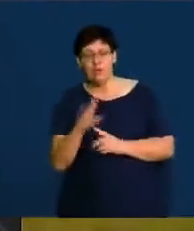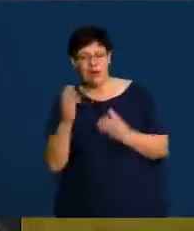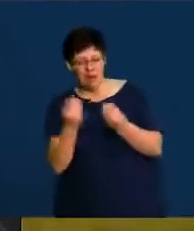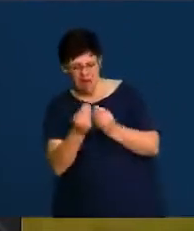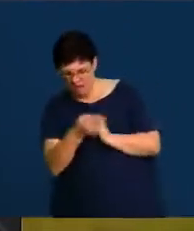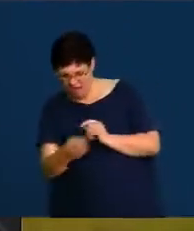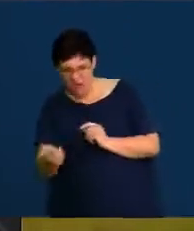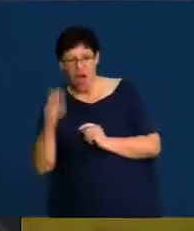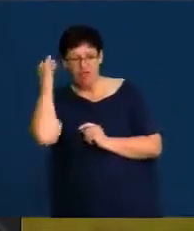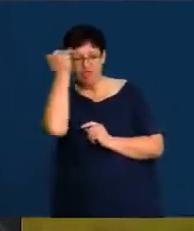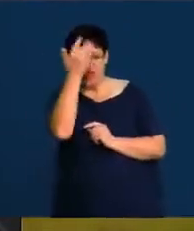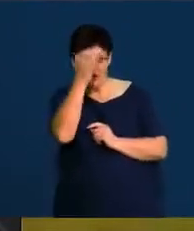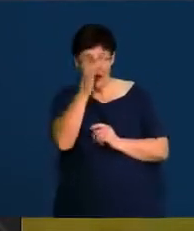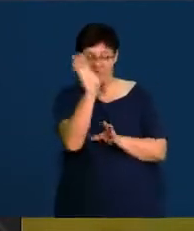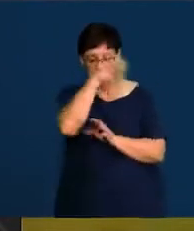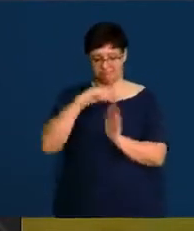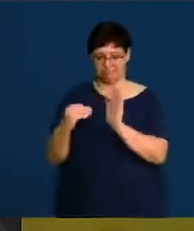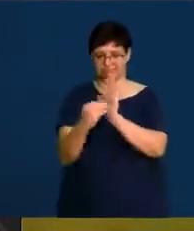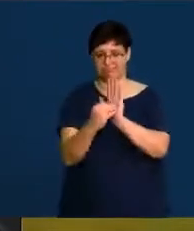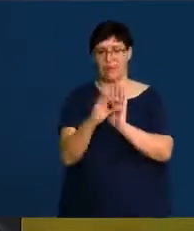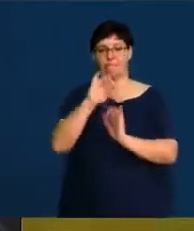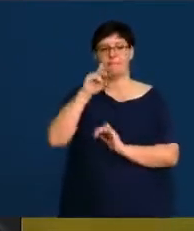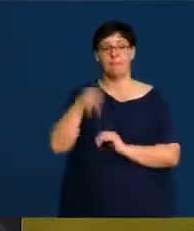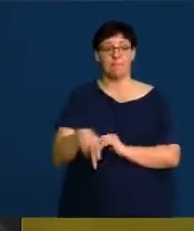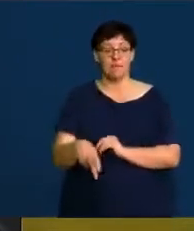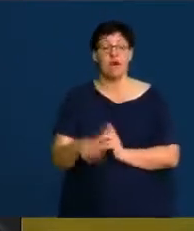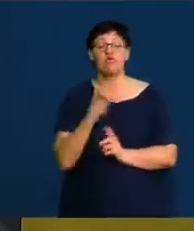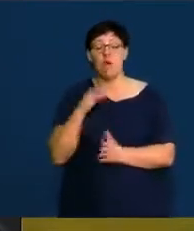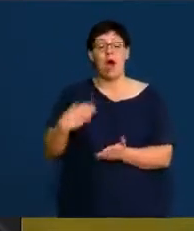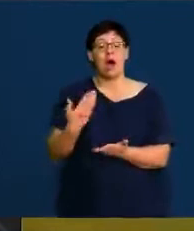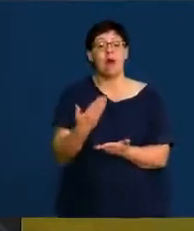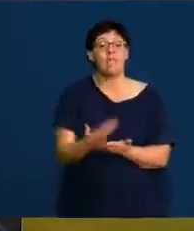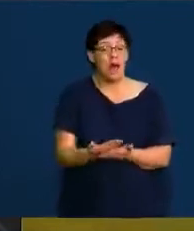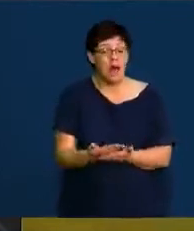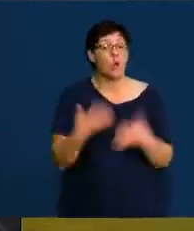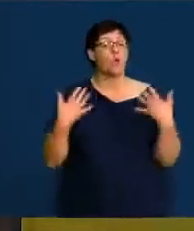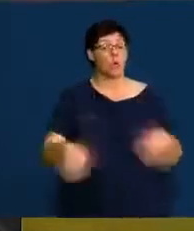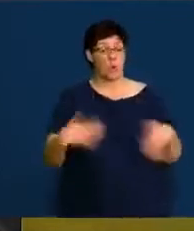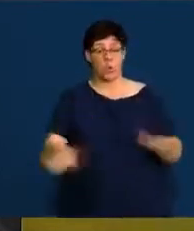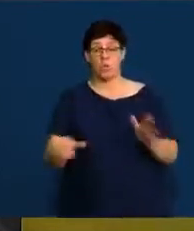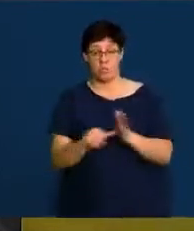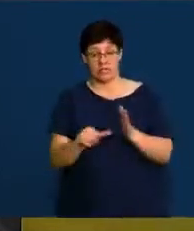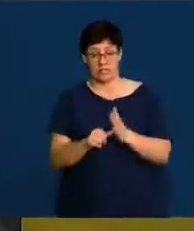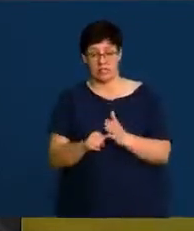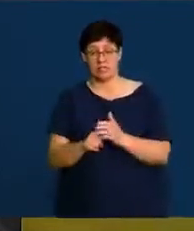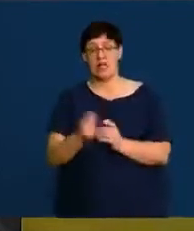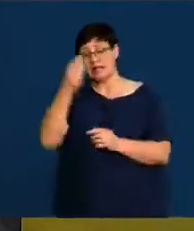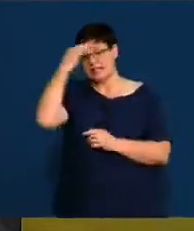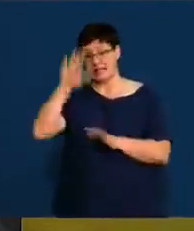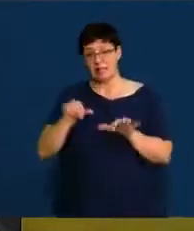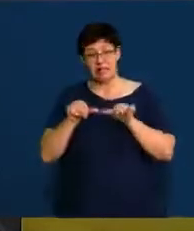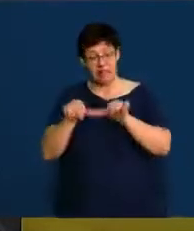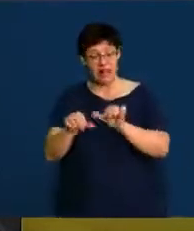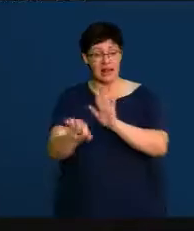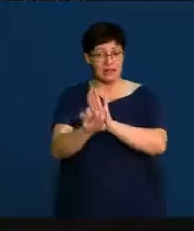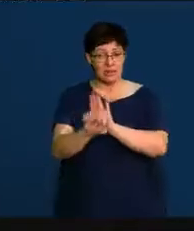from theory onto a map, using it to apply, is crucial. Moving on to your settlement